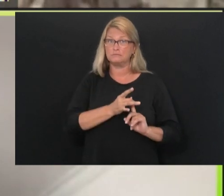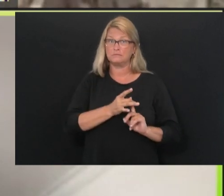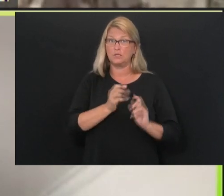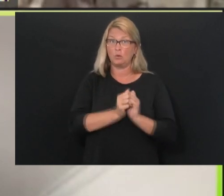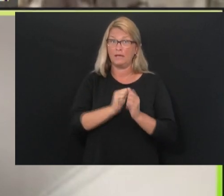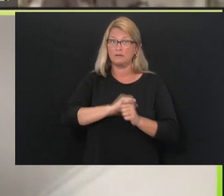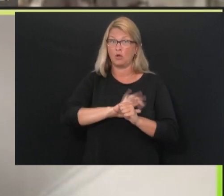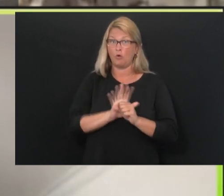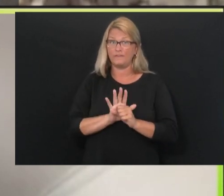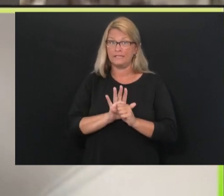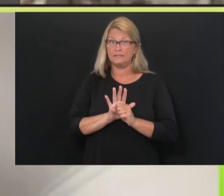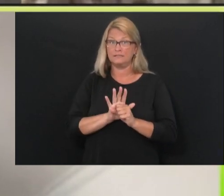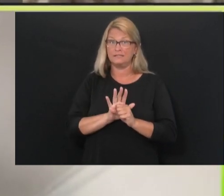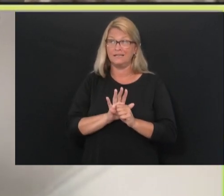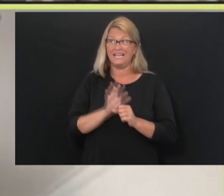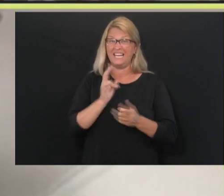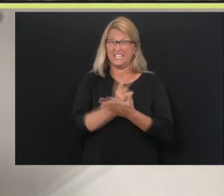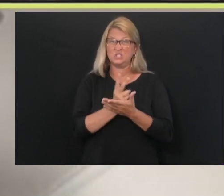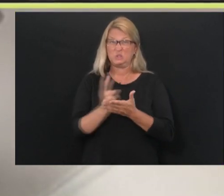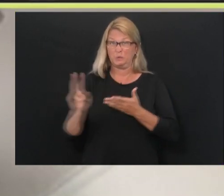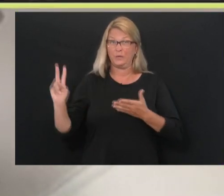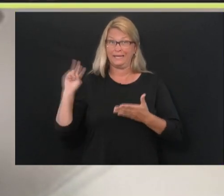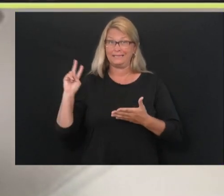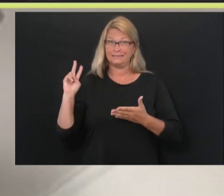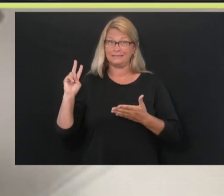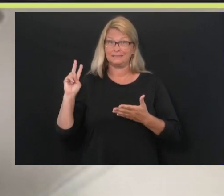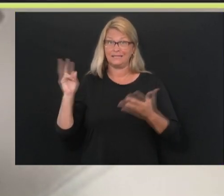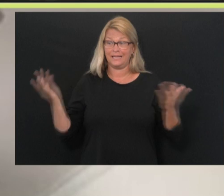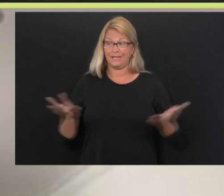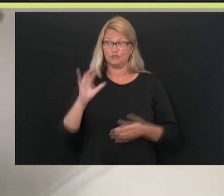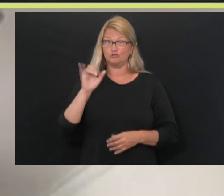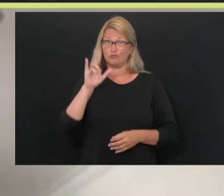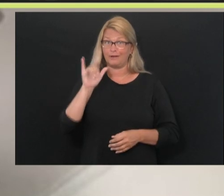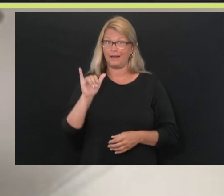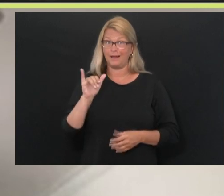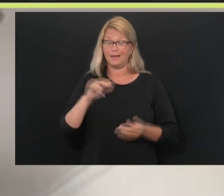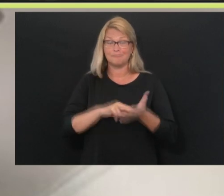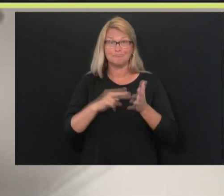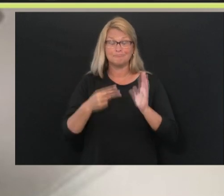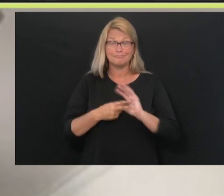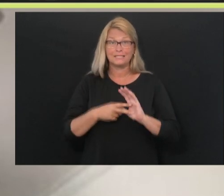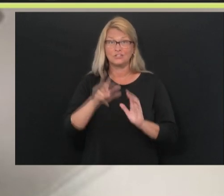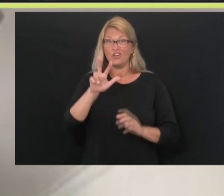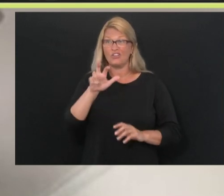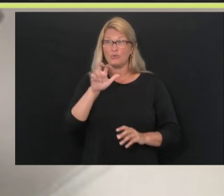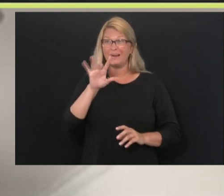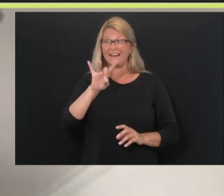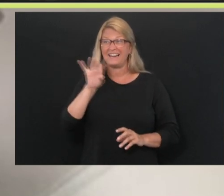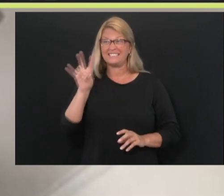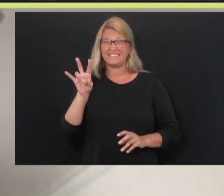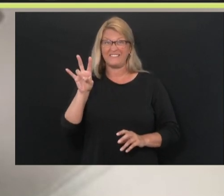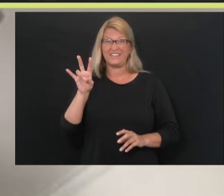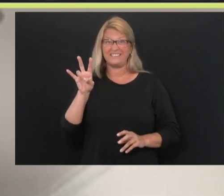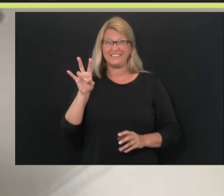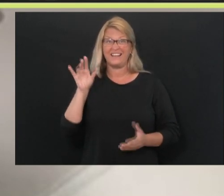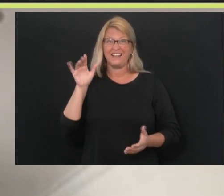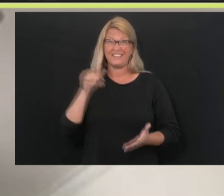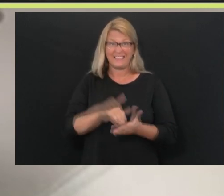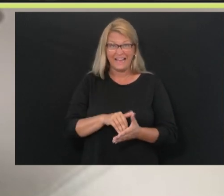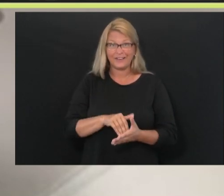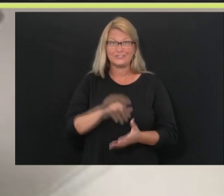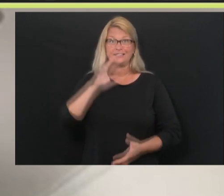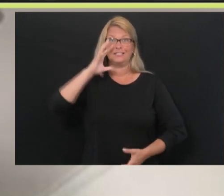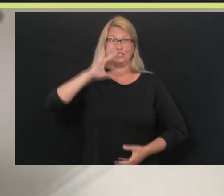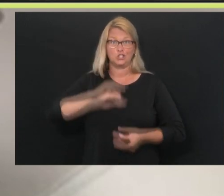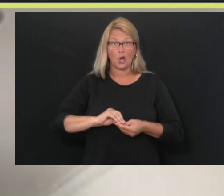COVID-19 virus over the last 2 weeks of July. That makes about 380,000 total